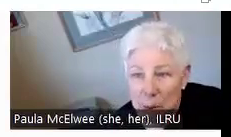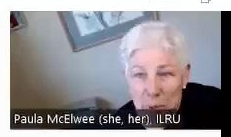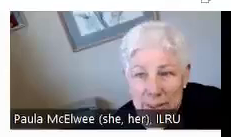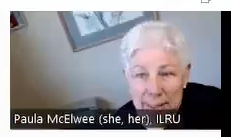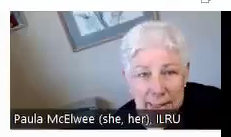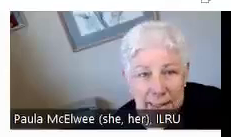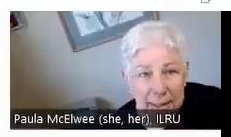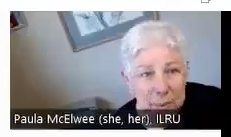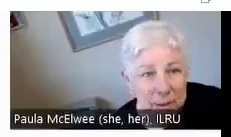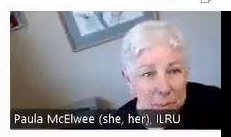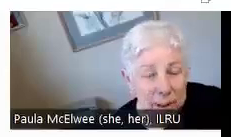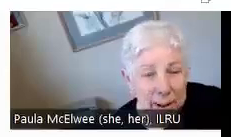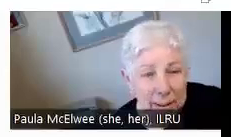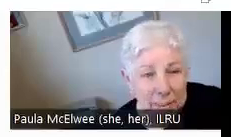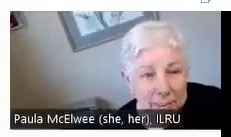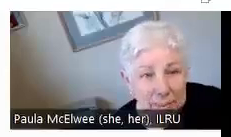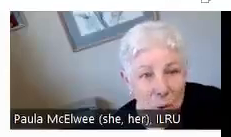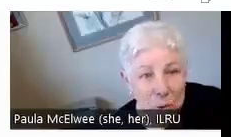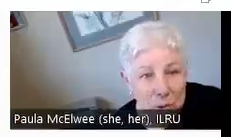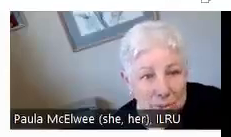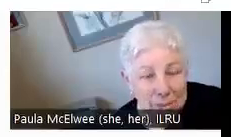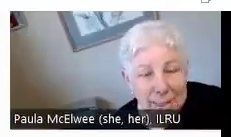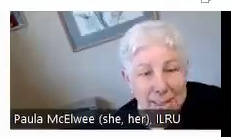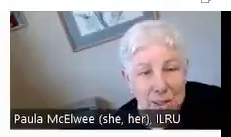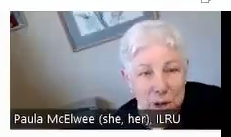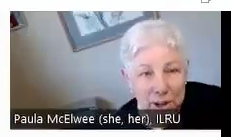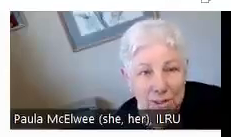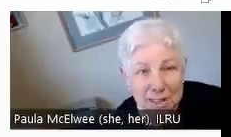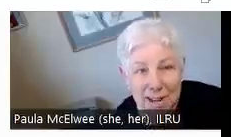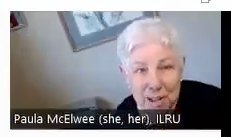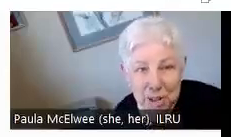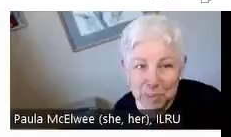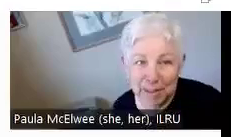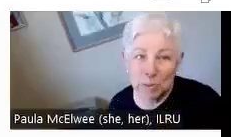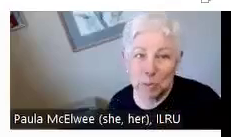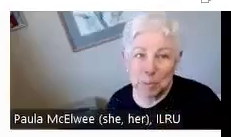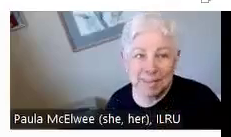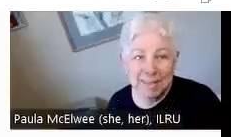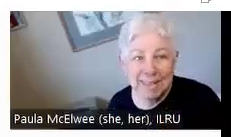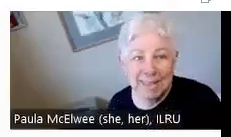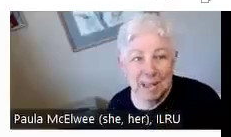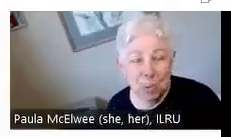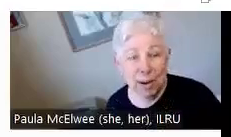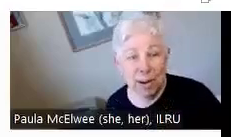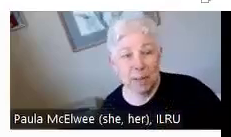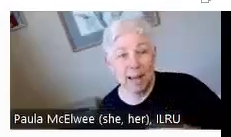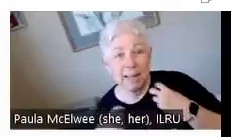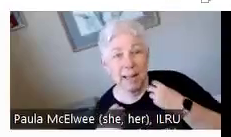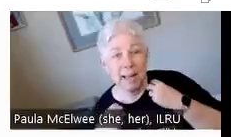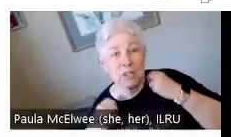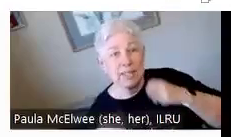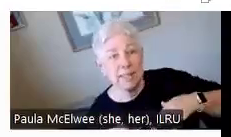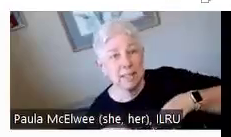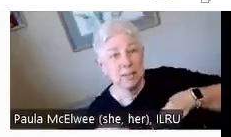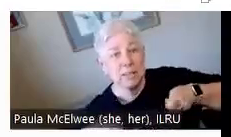I'm Paula McAwee, as I said. I'm a older, silver-haired, Scottish-complected woman wearing a